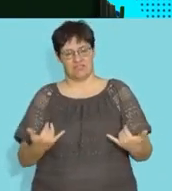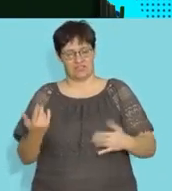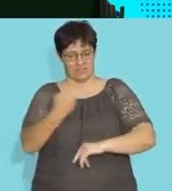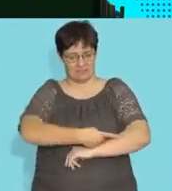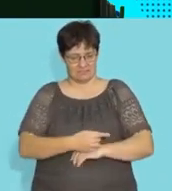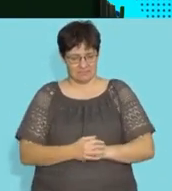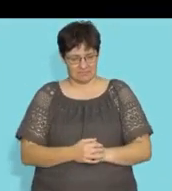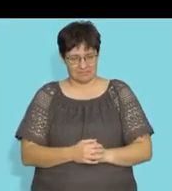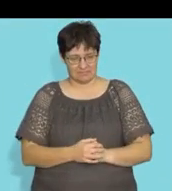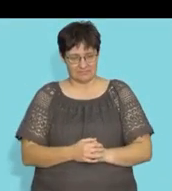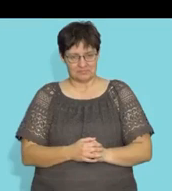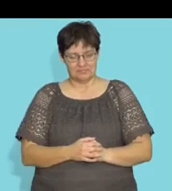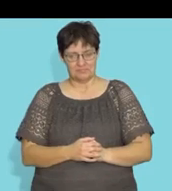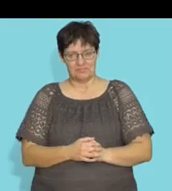day.